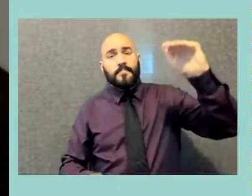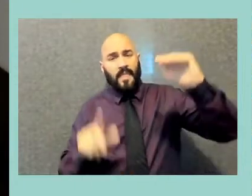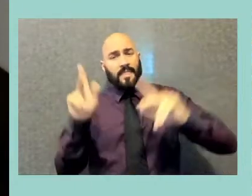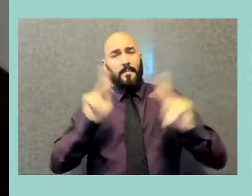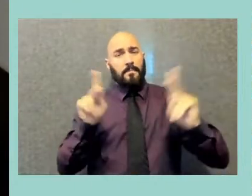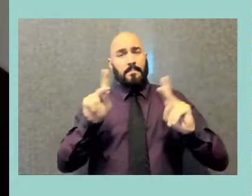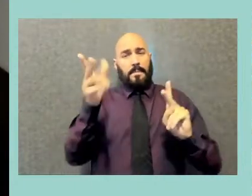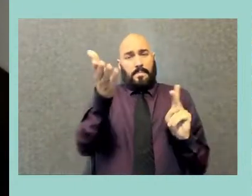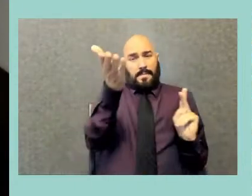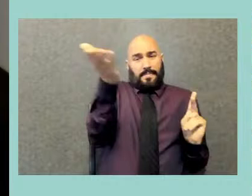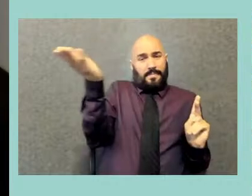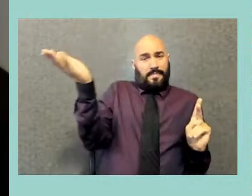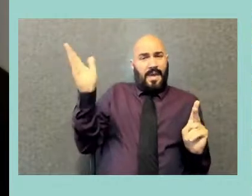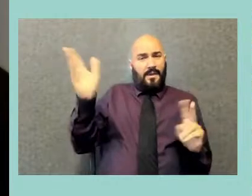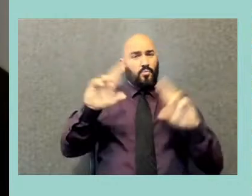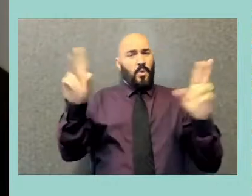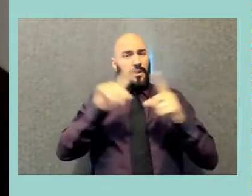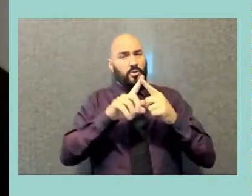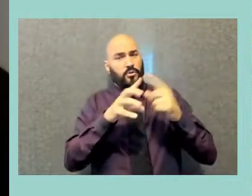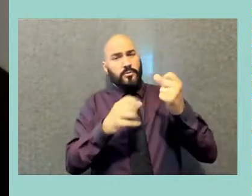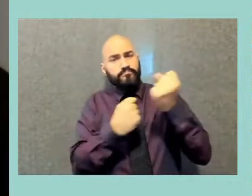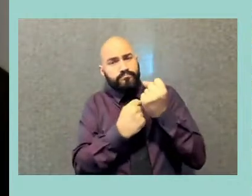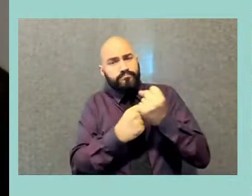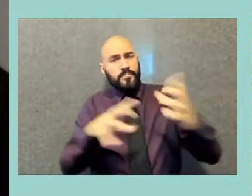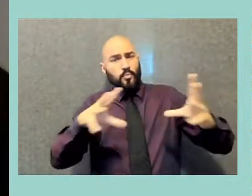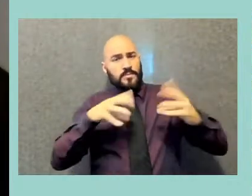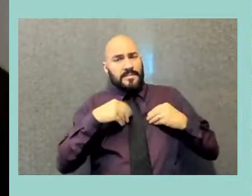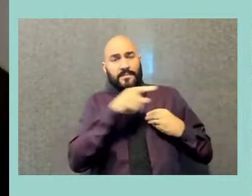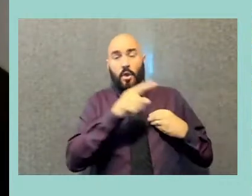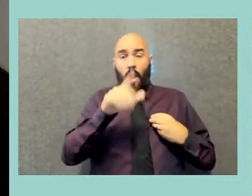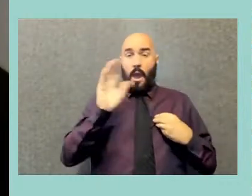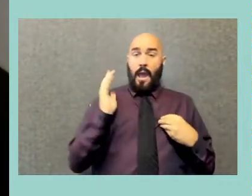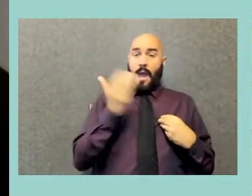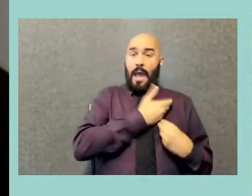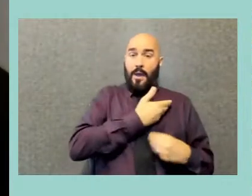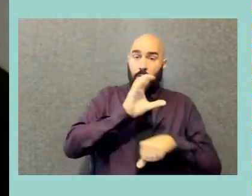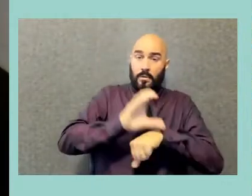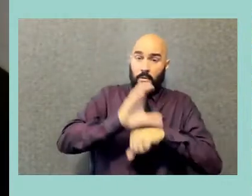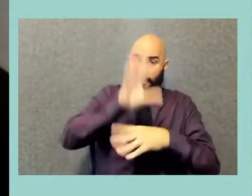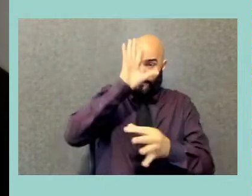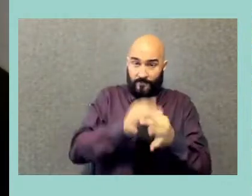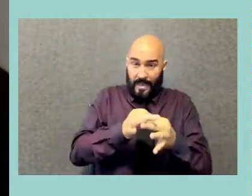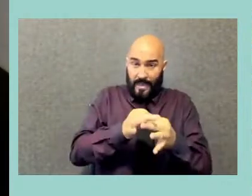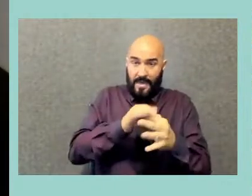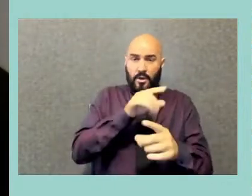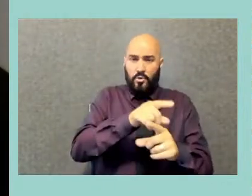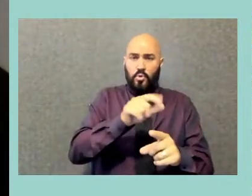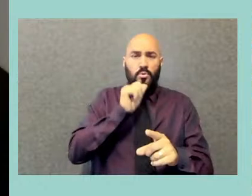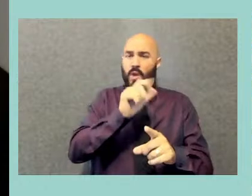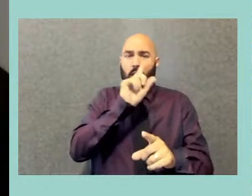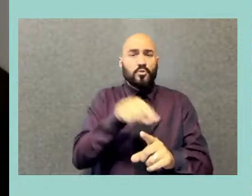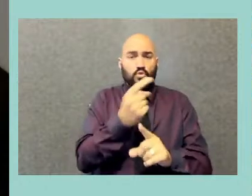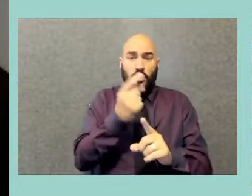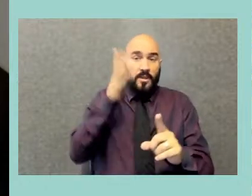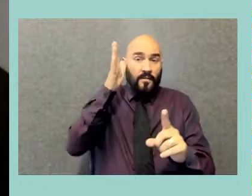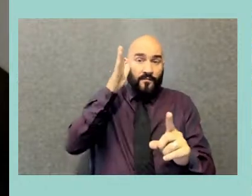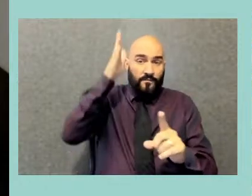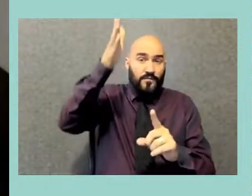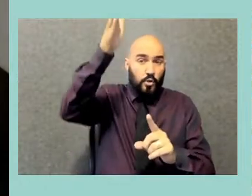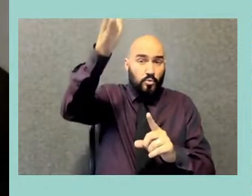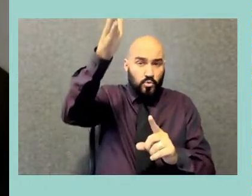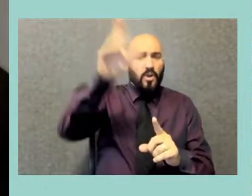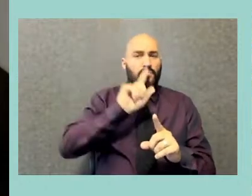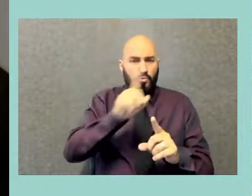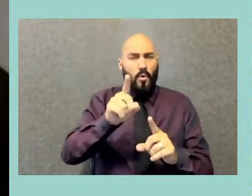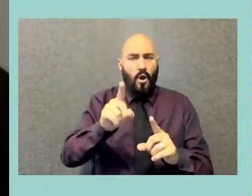you. You are not just the future of our faith, you are the faith,